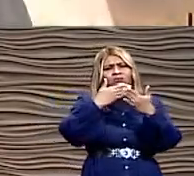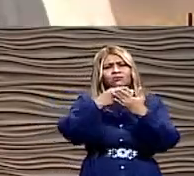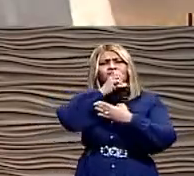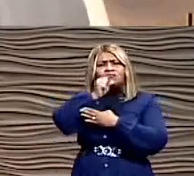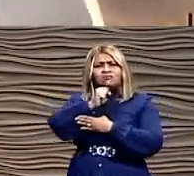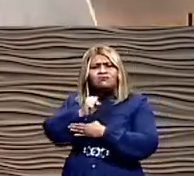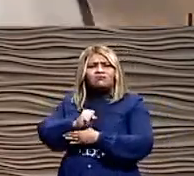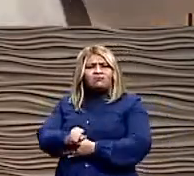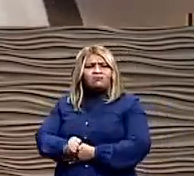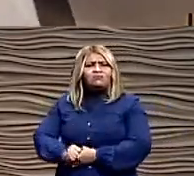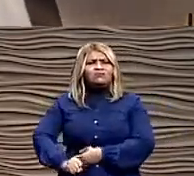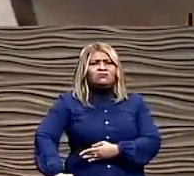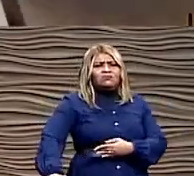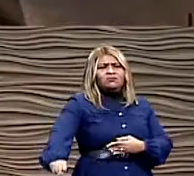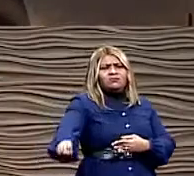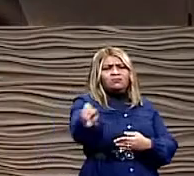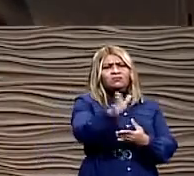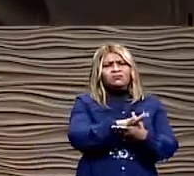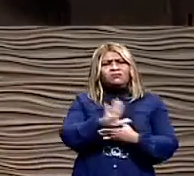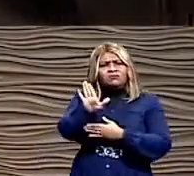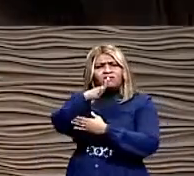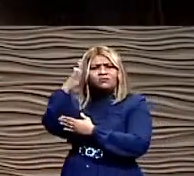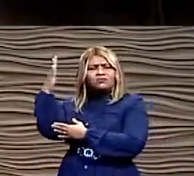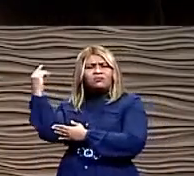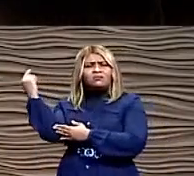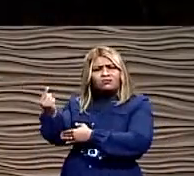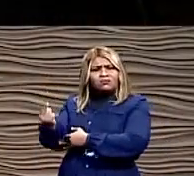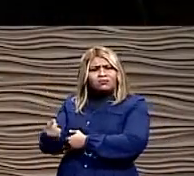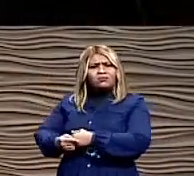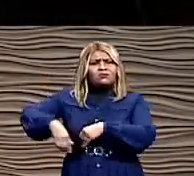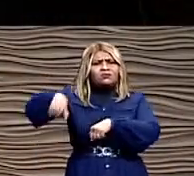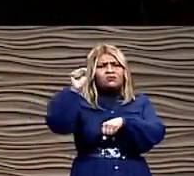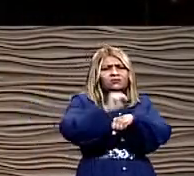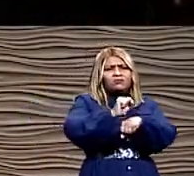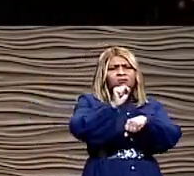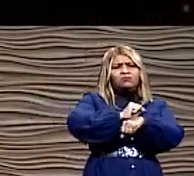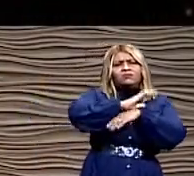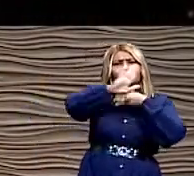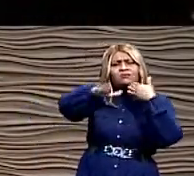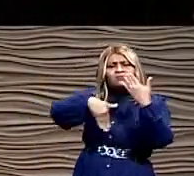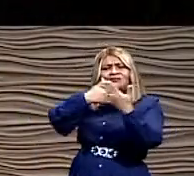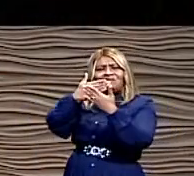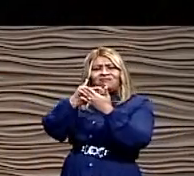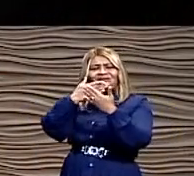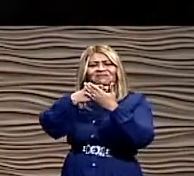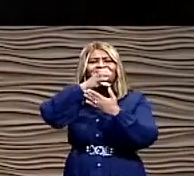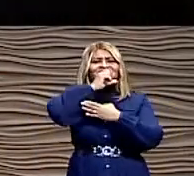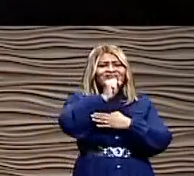Oh,